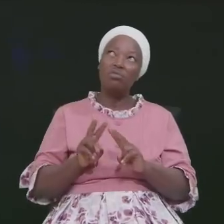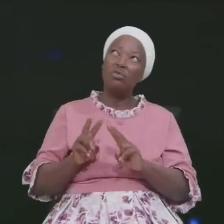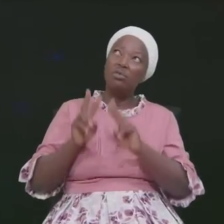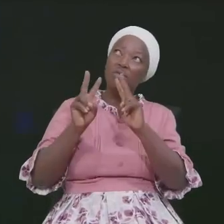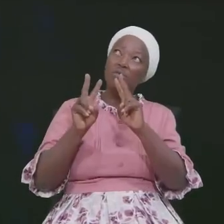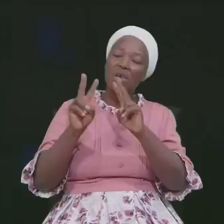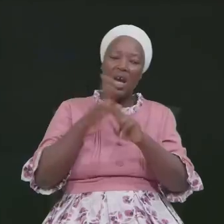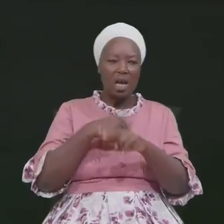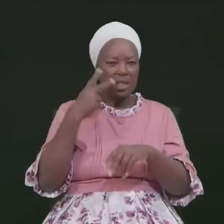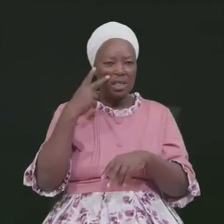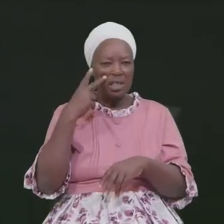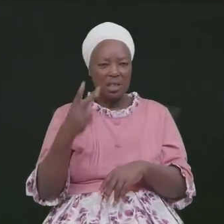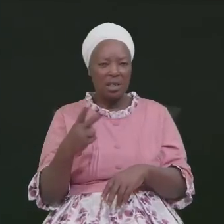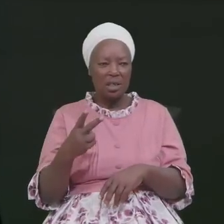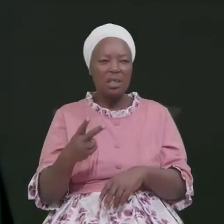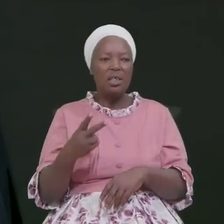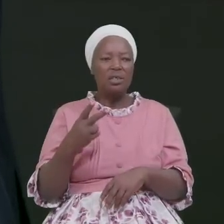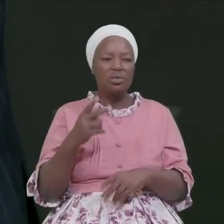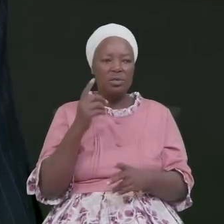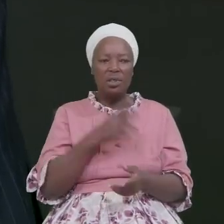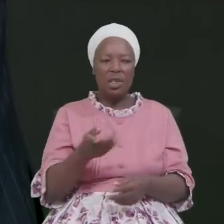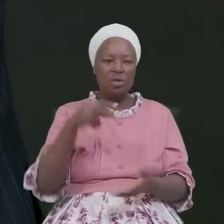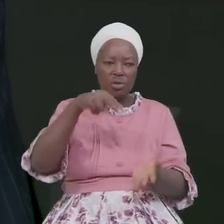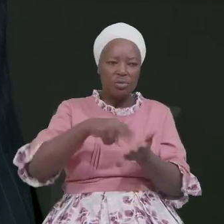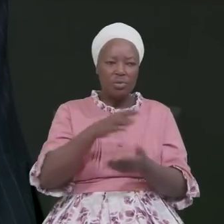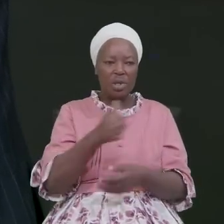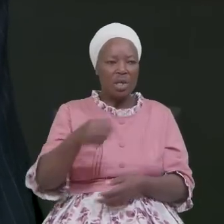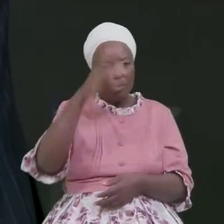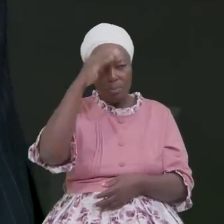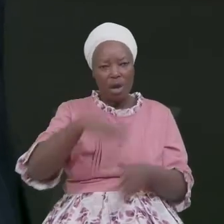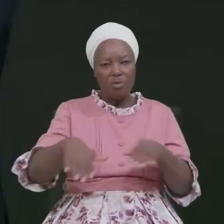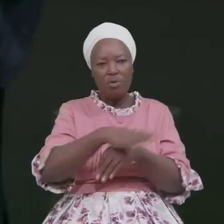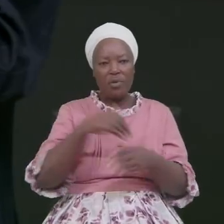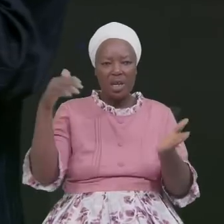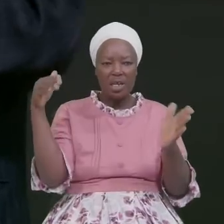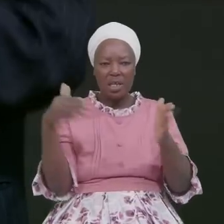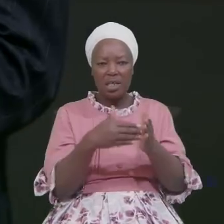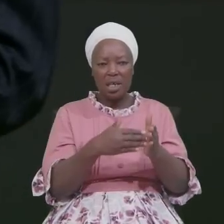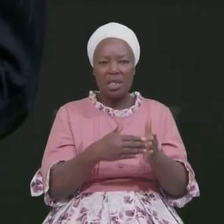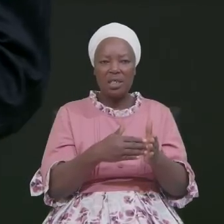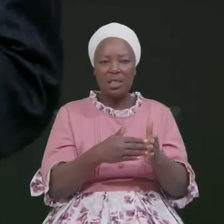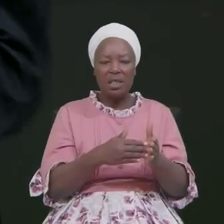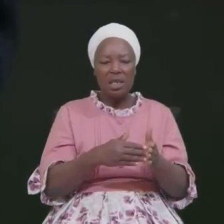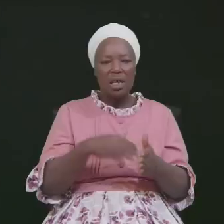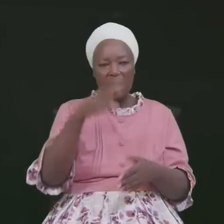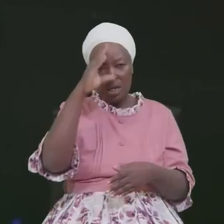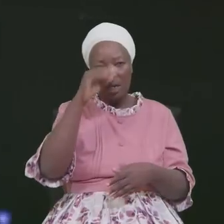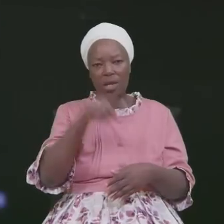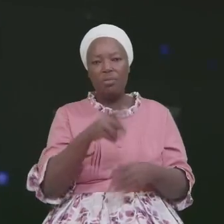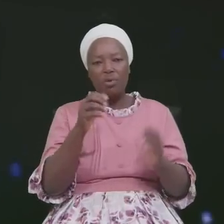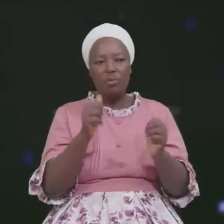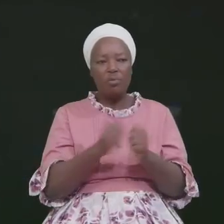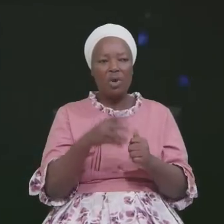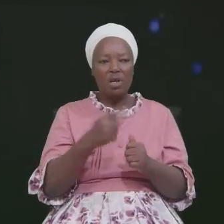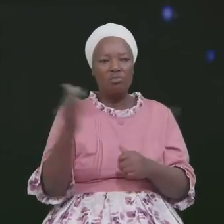and behold, there stood a man over against him with a sword